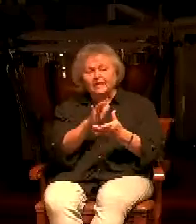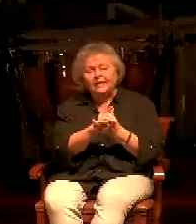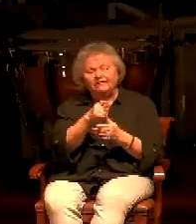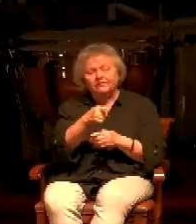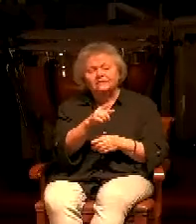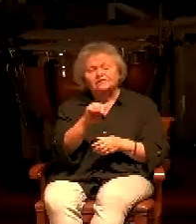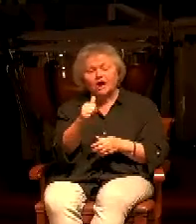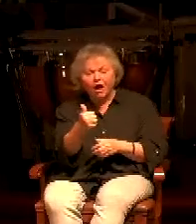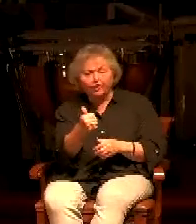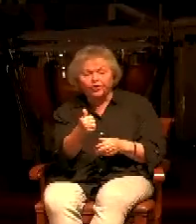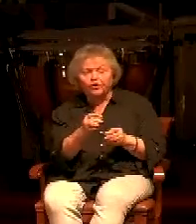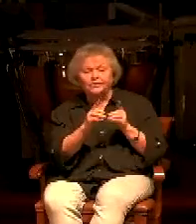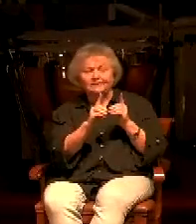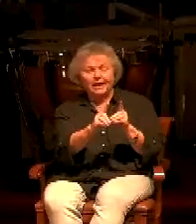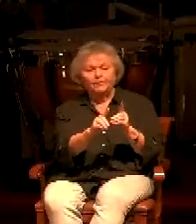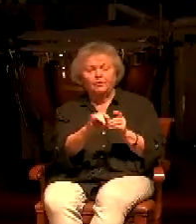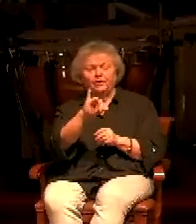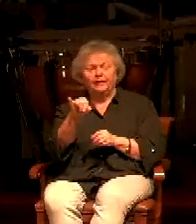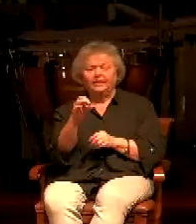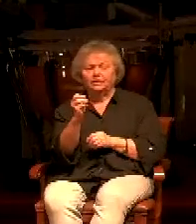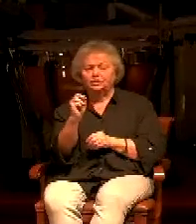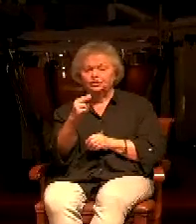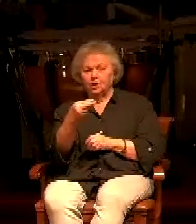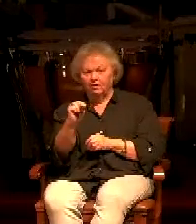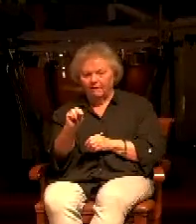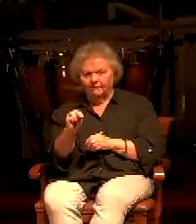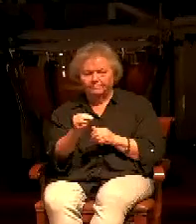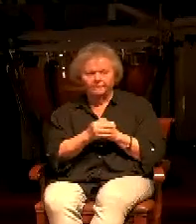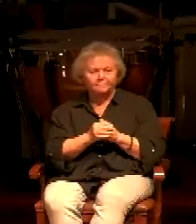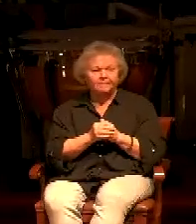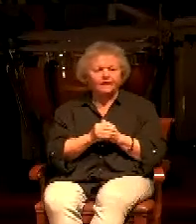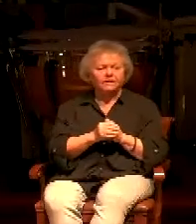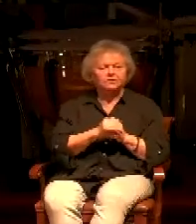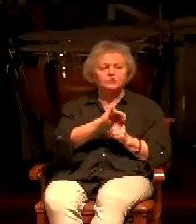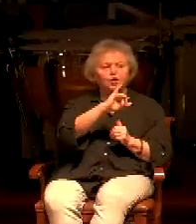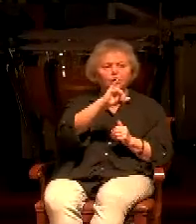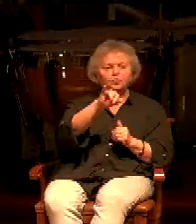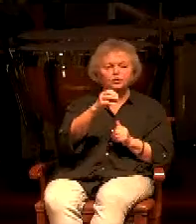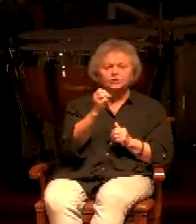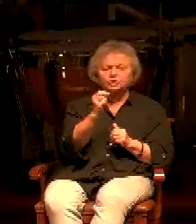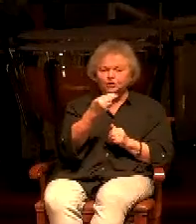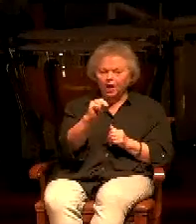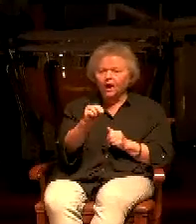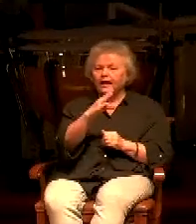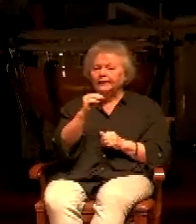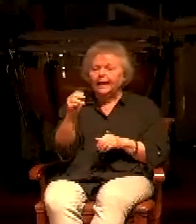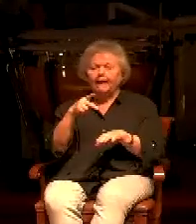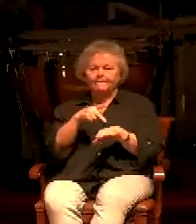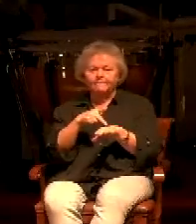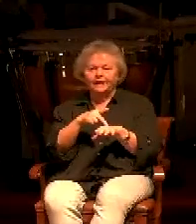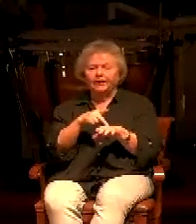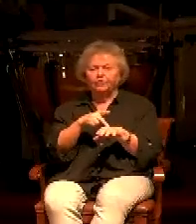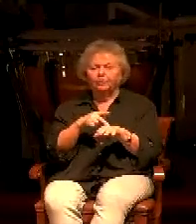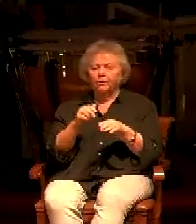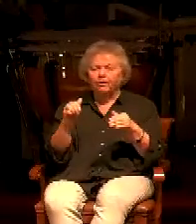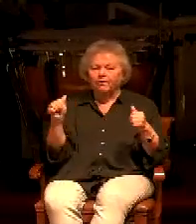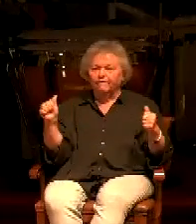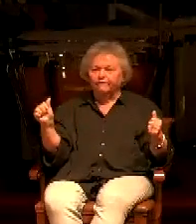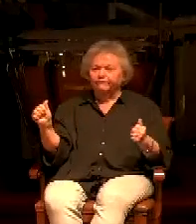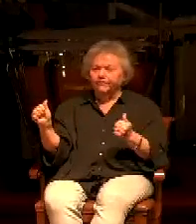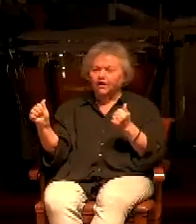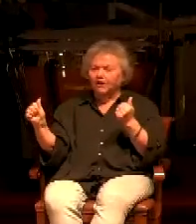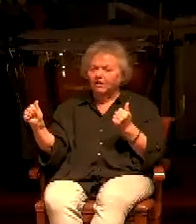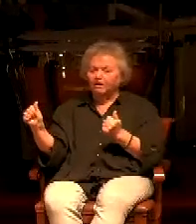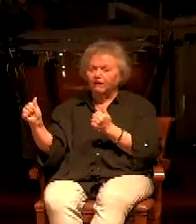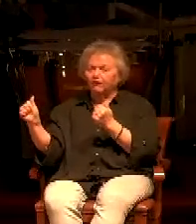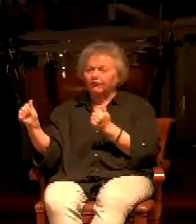John. So John and Peter, among all the disciples that scattered, follow the crowd marching to the temple court at a